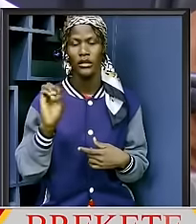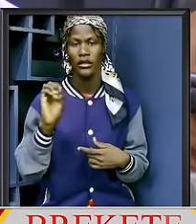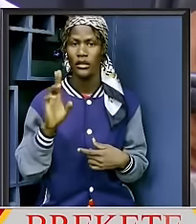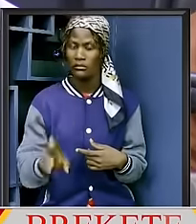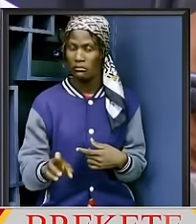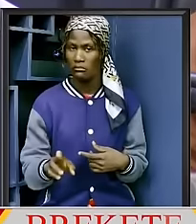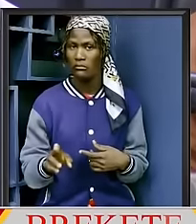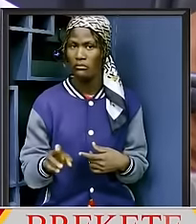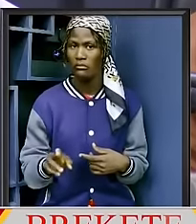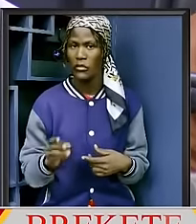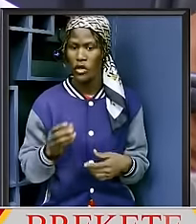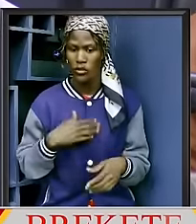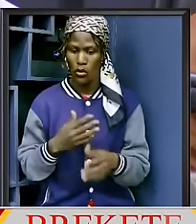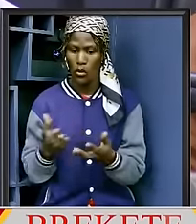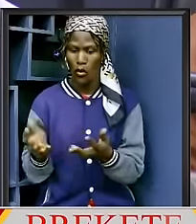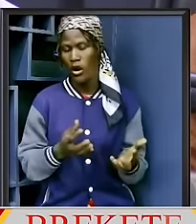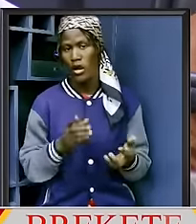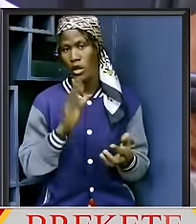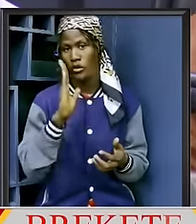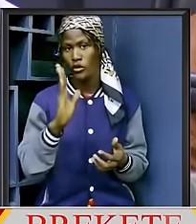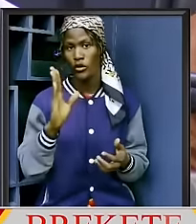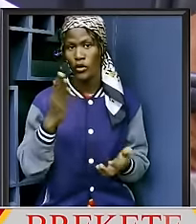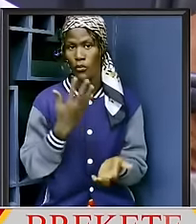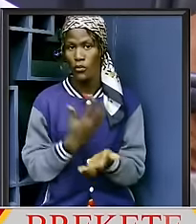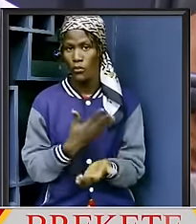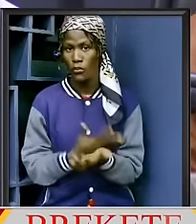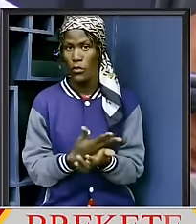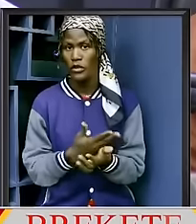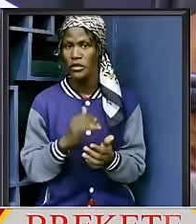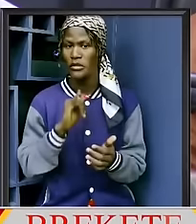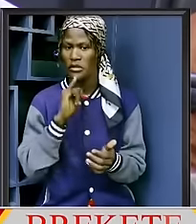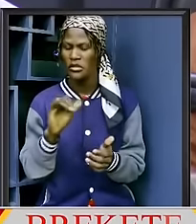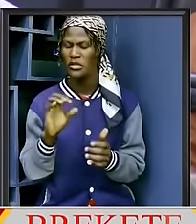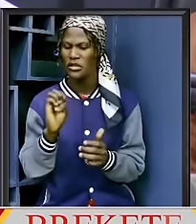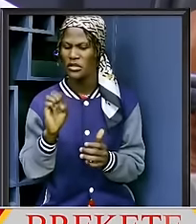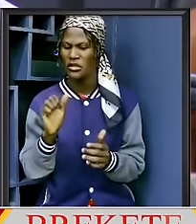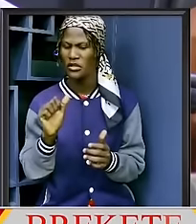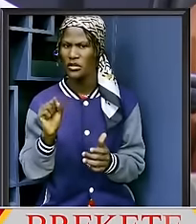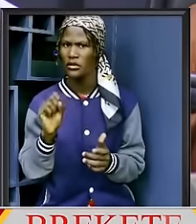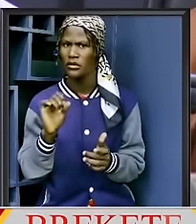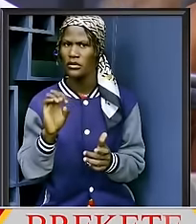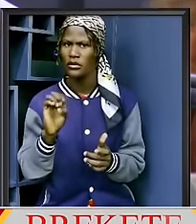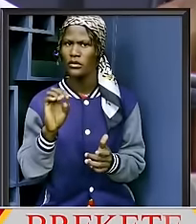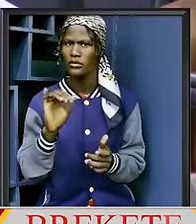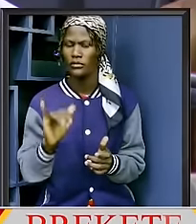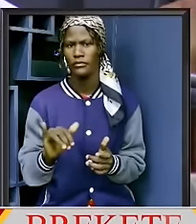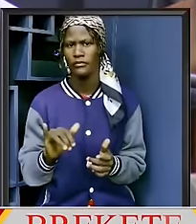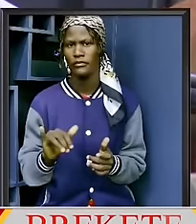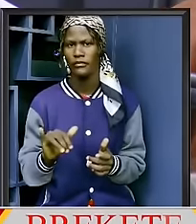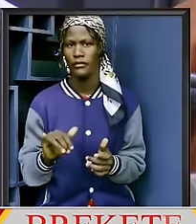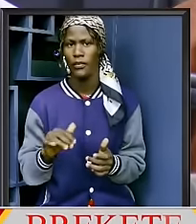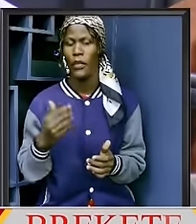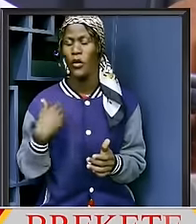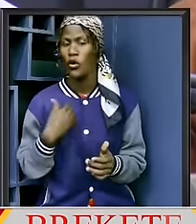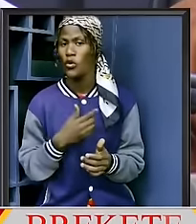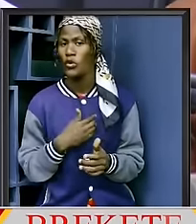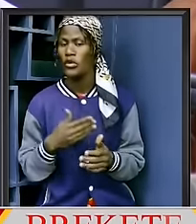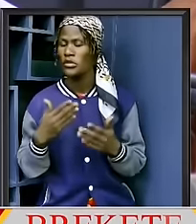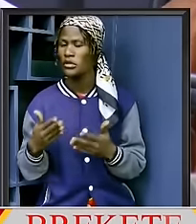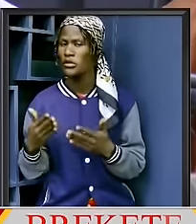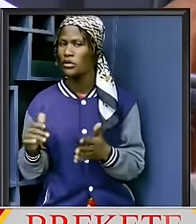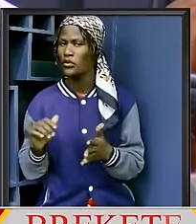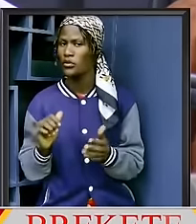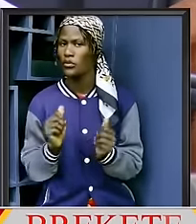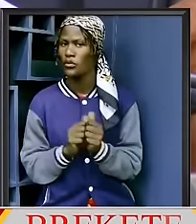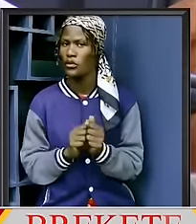To collect your money, it will be easier. I say no, that we should do it individual, that the group, they can run this and this. So we started. We started with daily